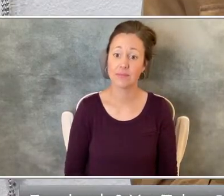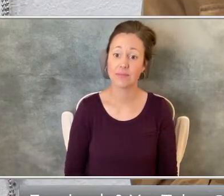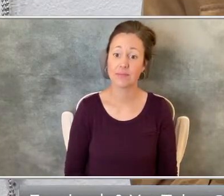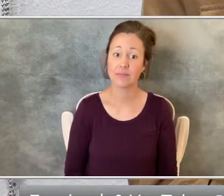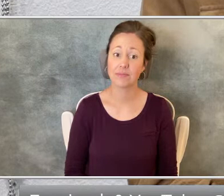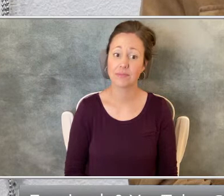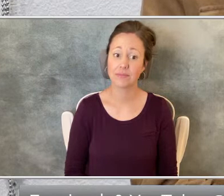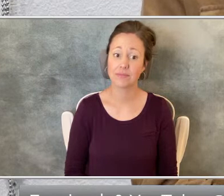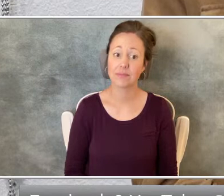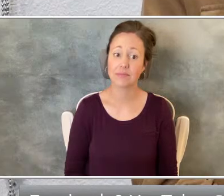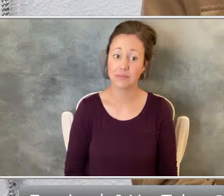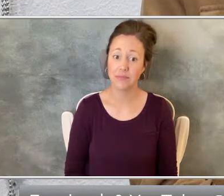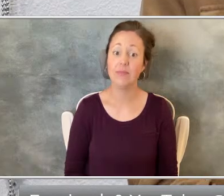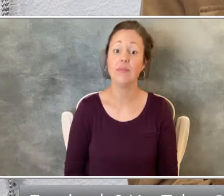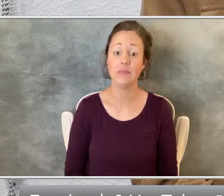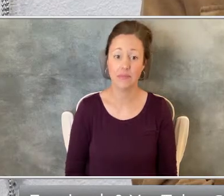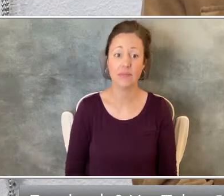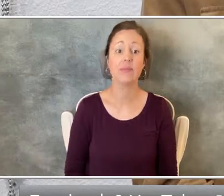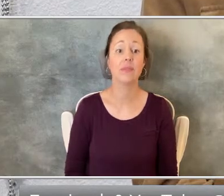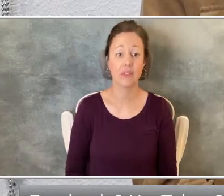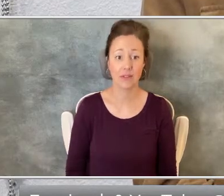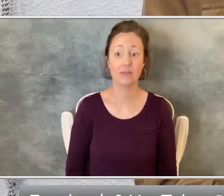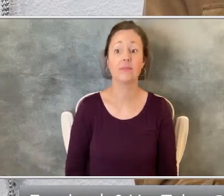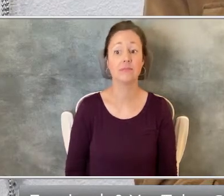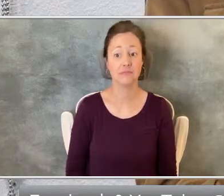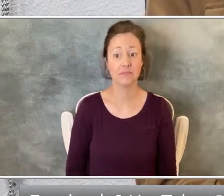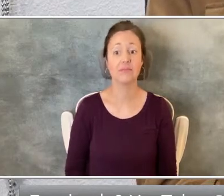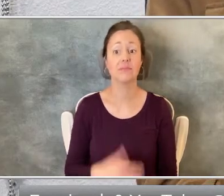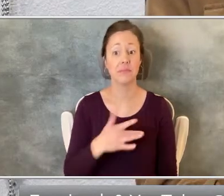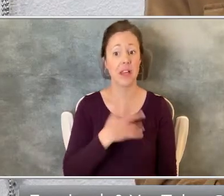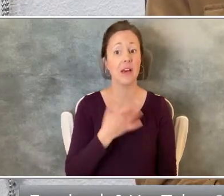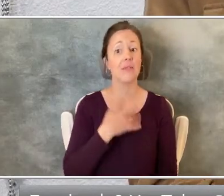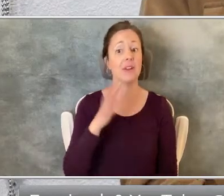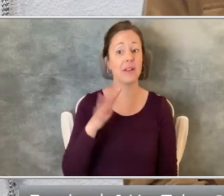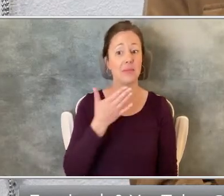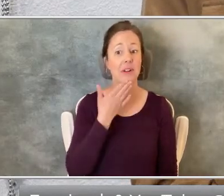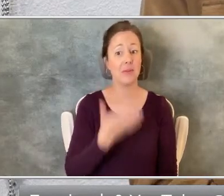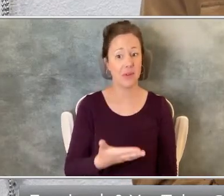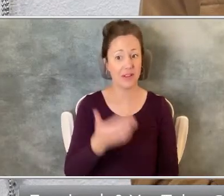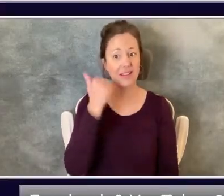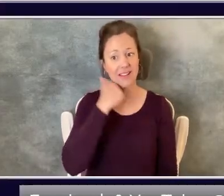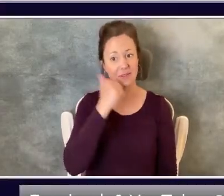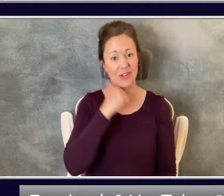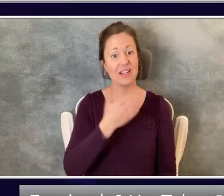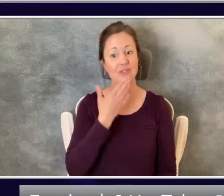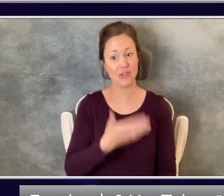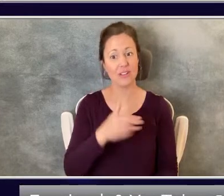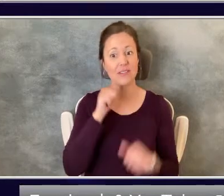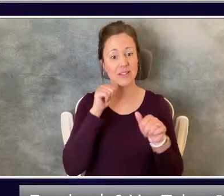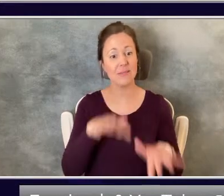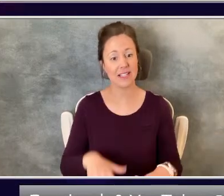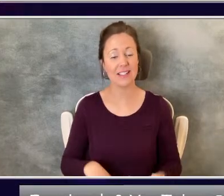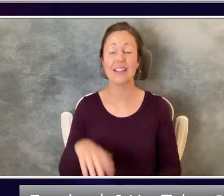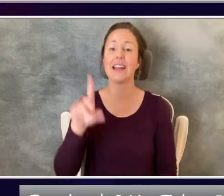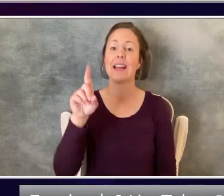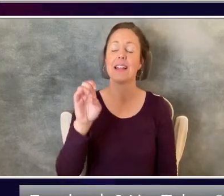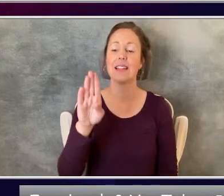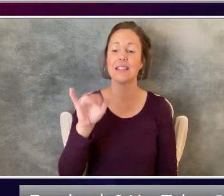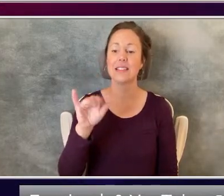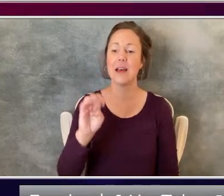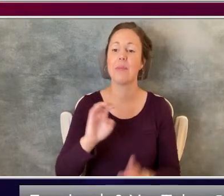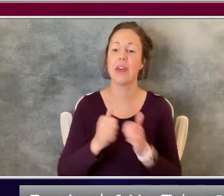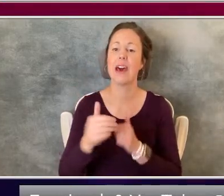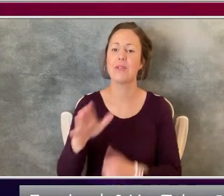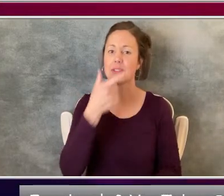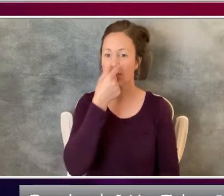Quite well, really, for what I've been through. Good. Every day is good. It's a blessing. And Debbie, how's the cold?